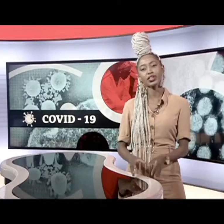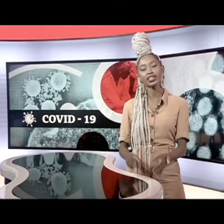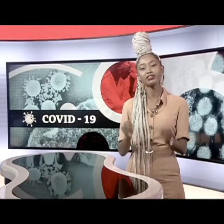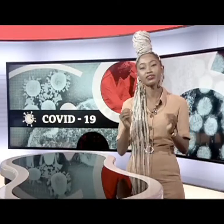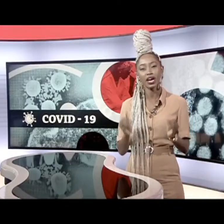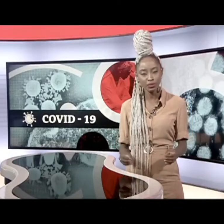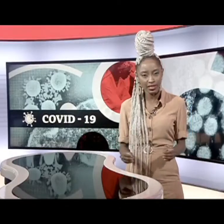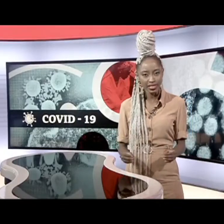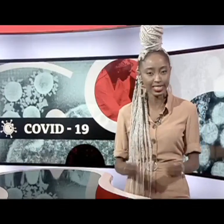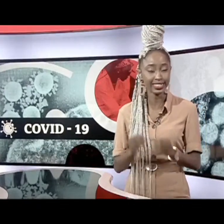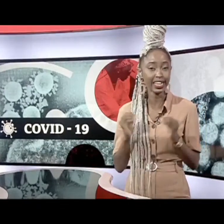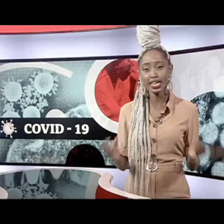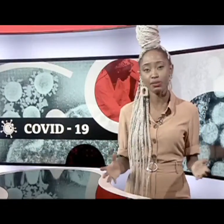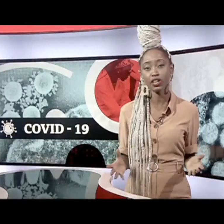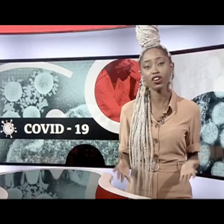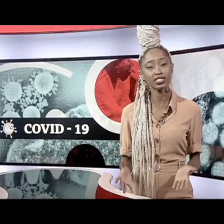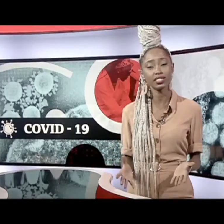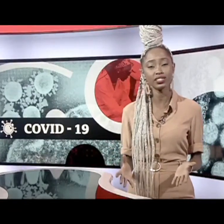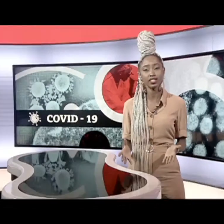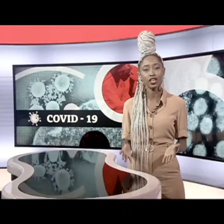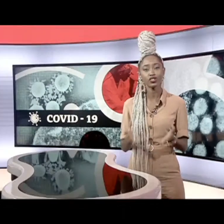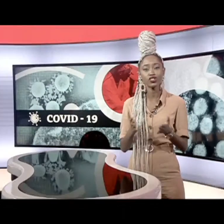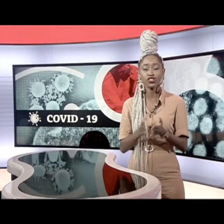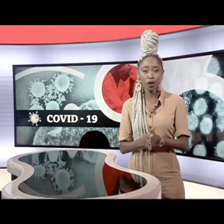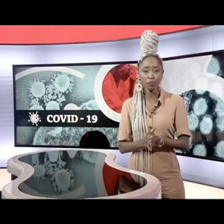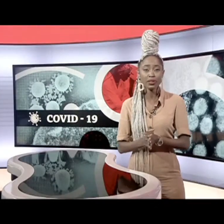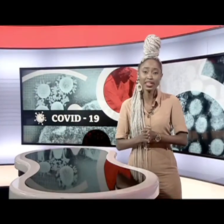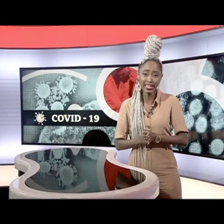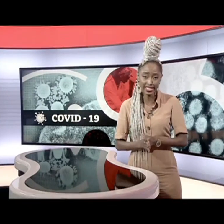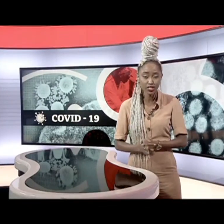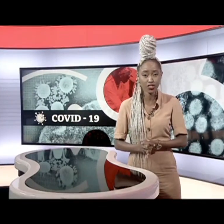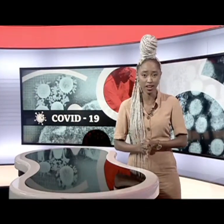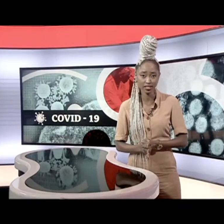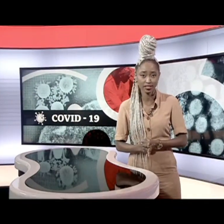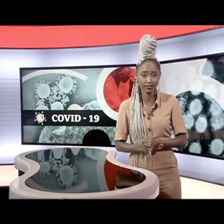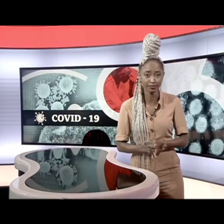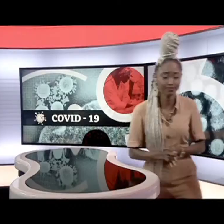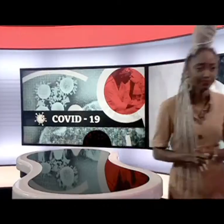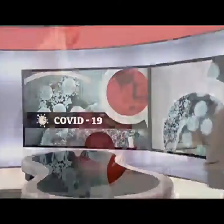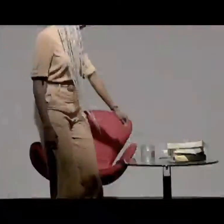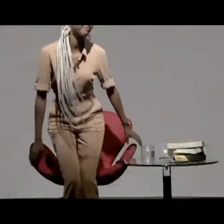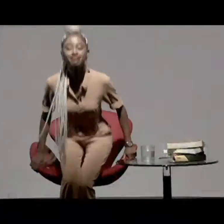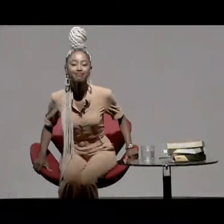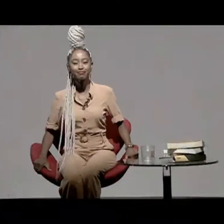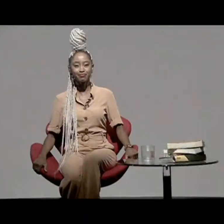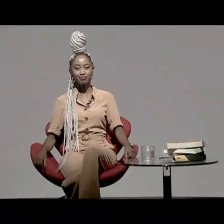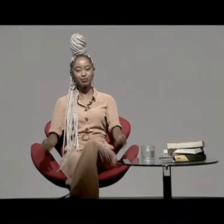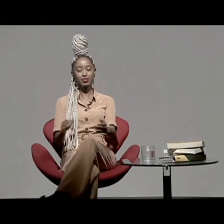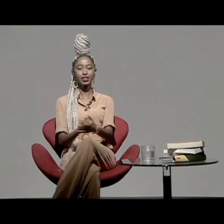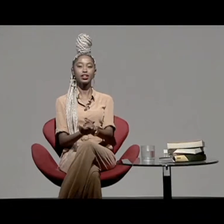how do you get a vibrant and dynamic continent to stop in its tracks?